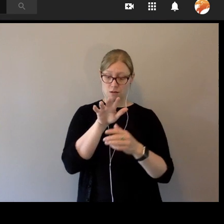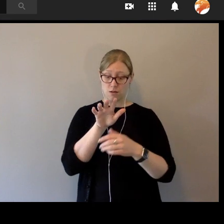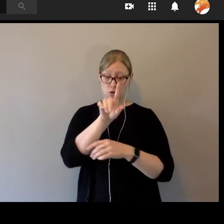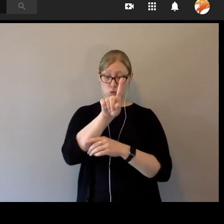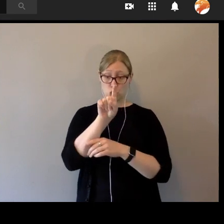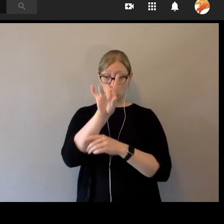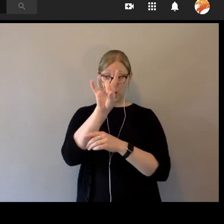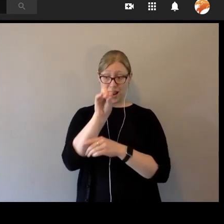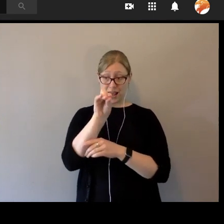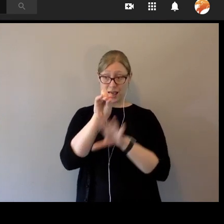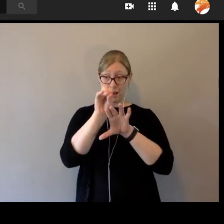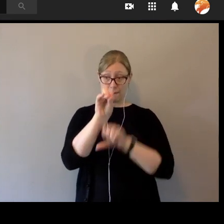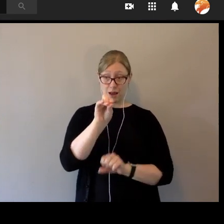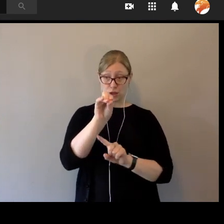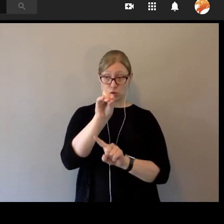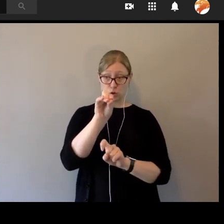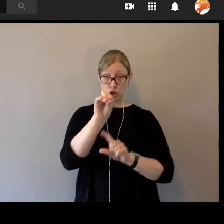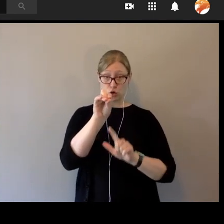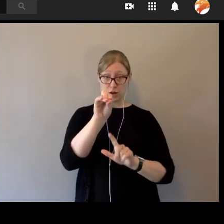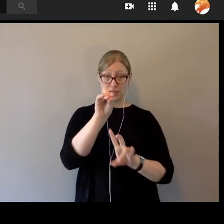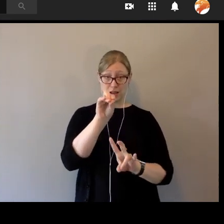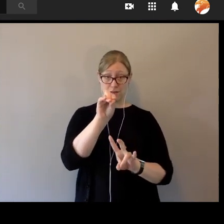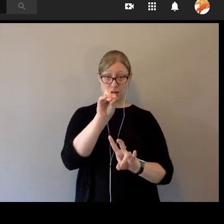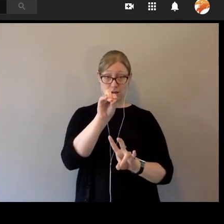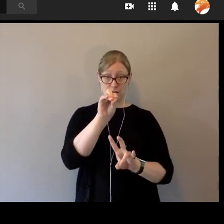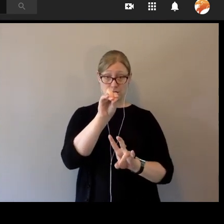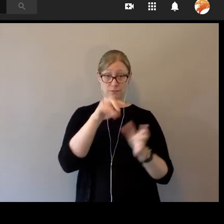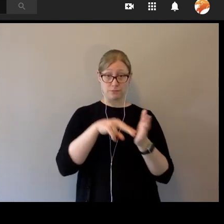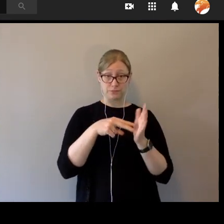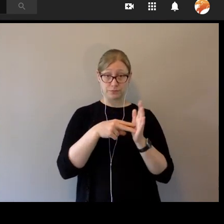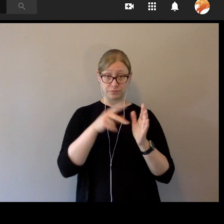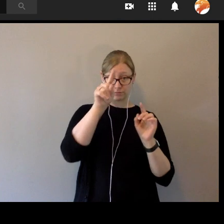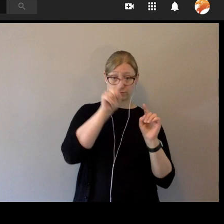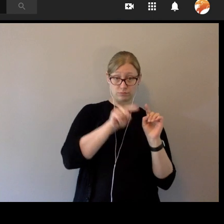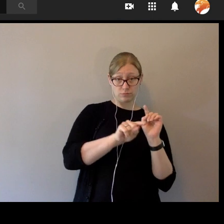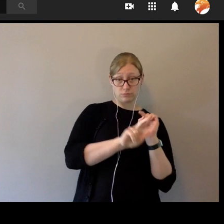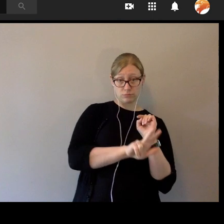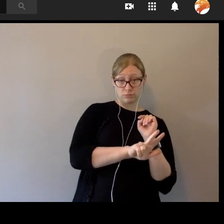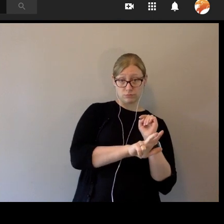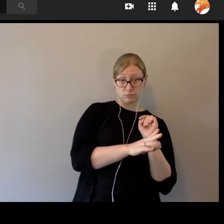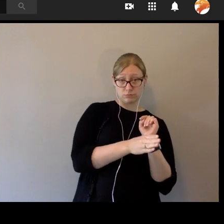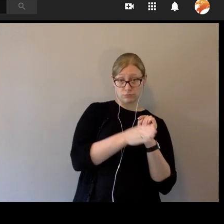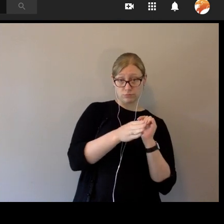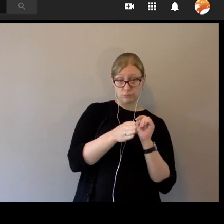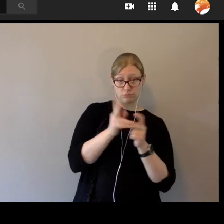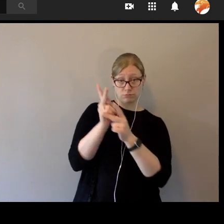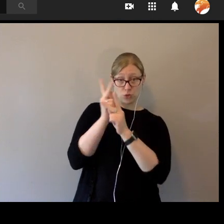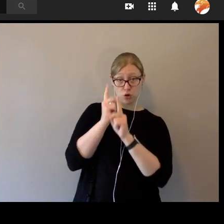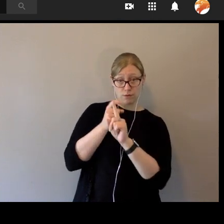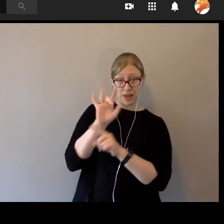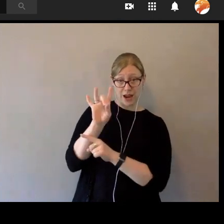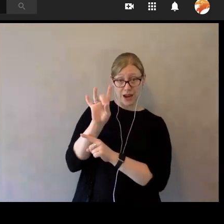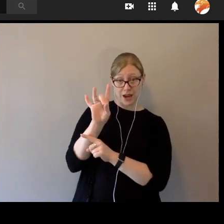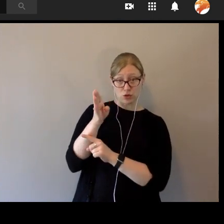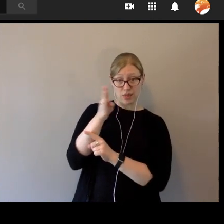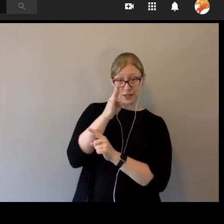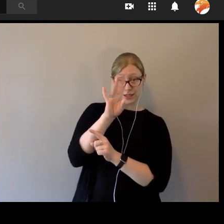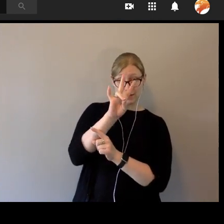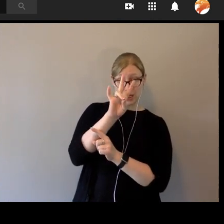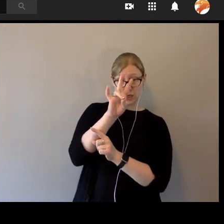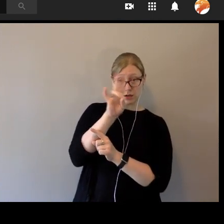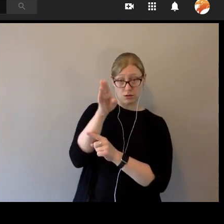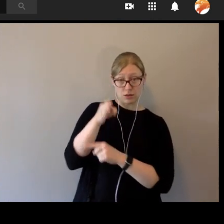minus 127. So then this would be 3, and I borrowed from the 8, so that's 7,